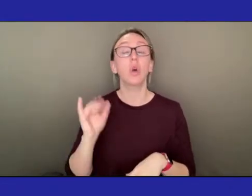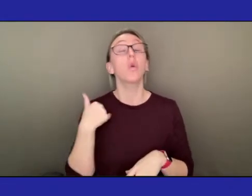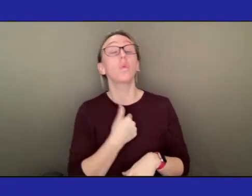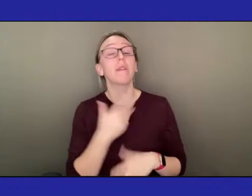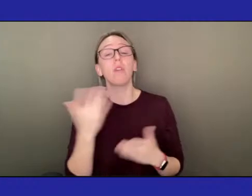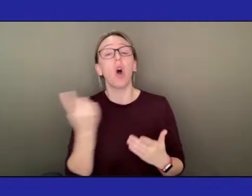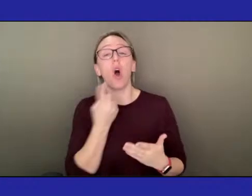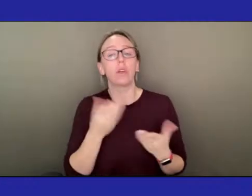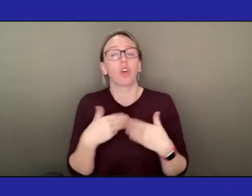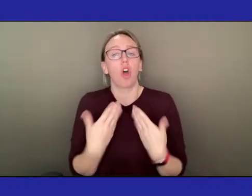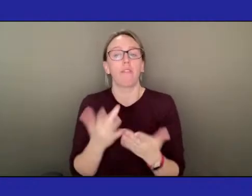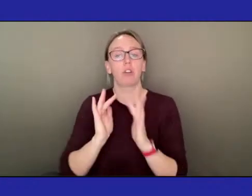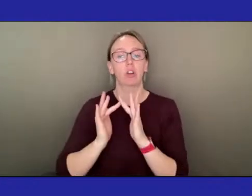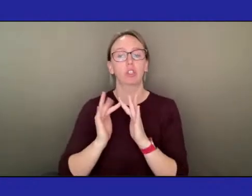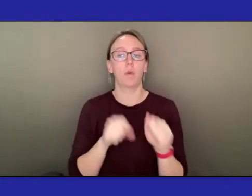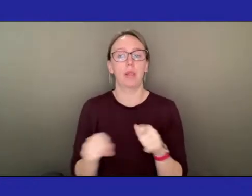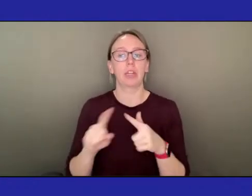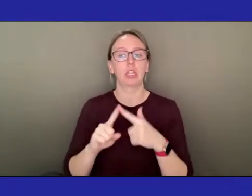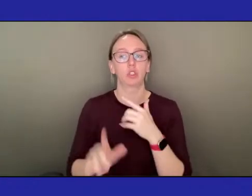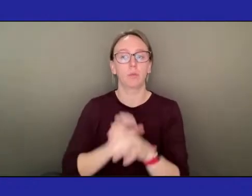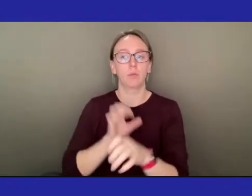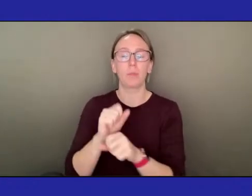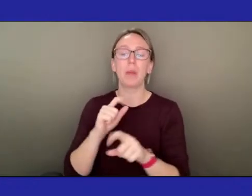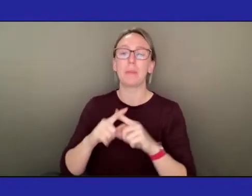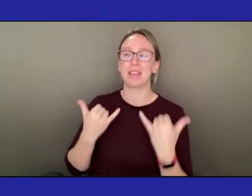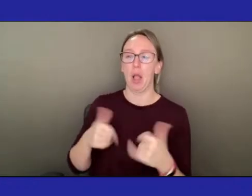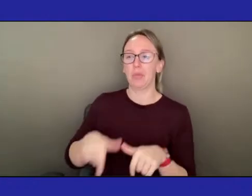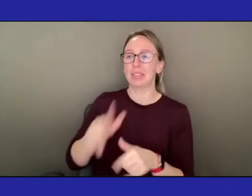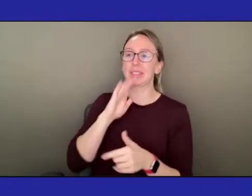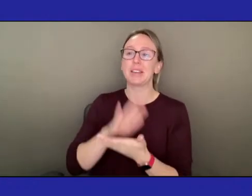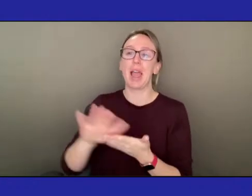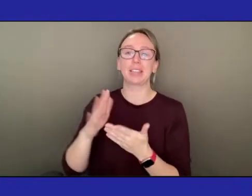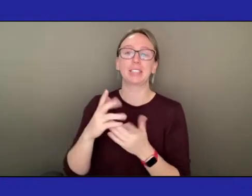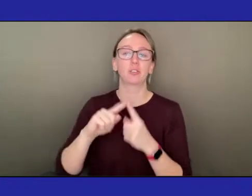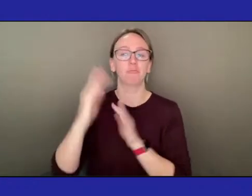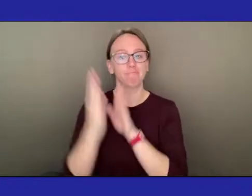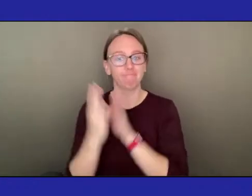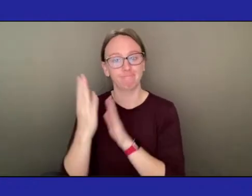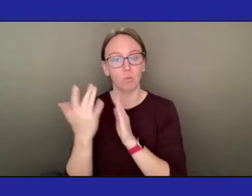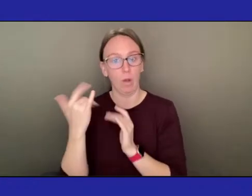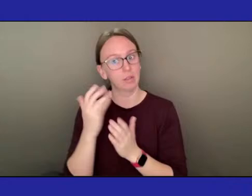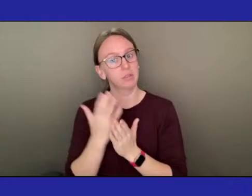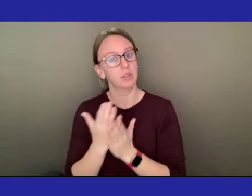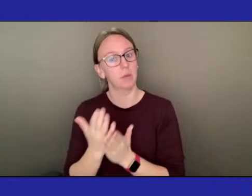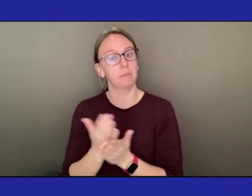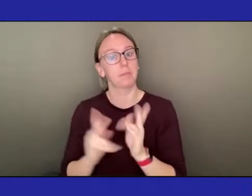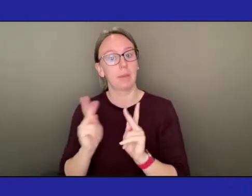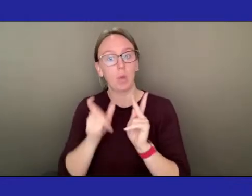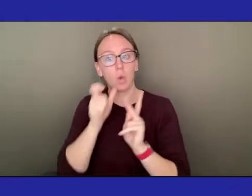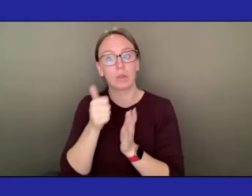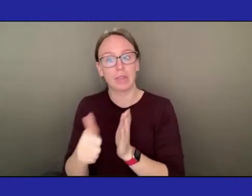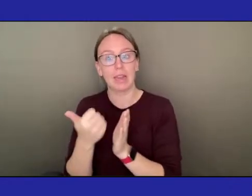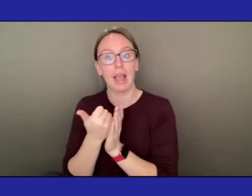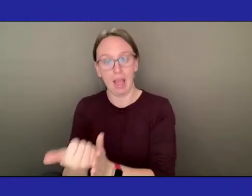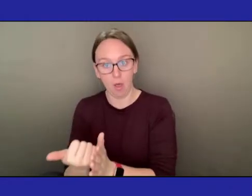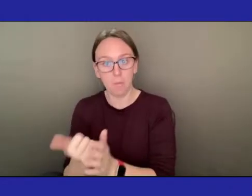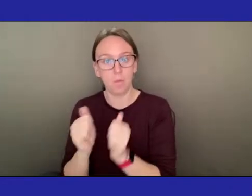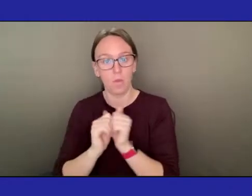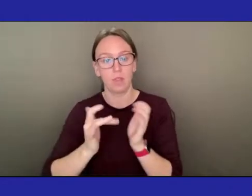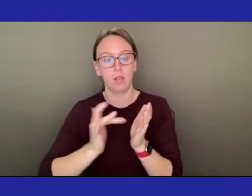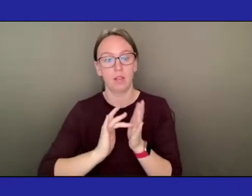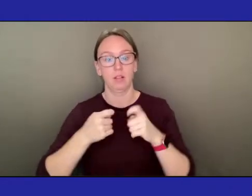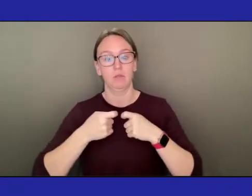the in-person, which I think just adds a nicer touch. Some people that need the help with the electronic medical record will do better with in-person, so that's what we're